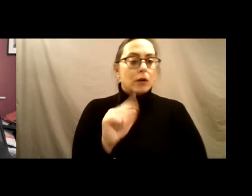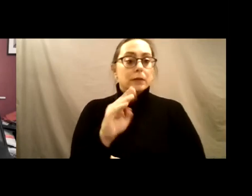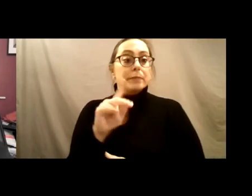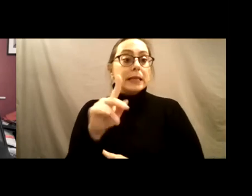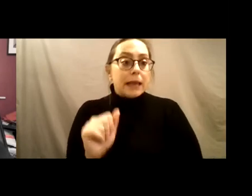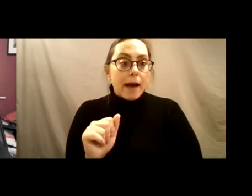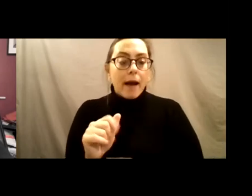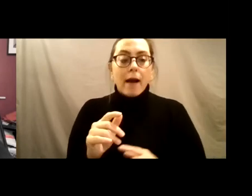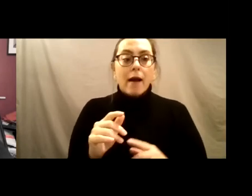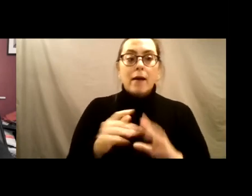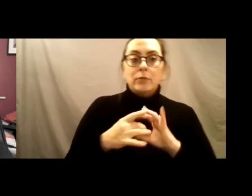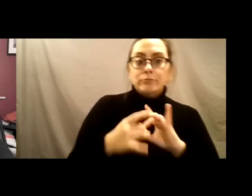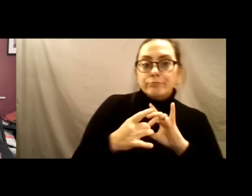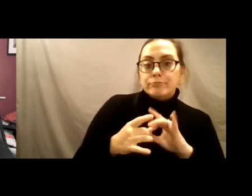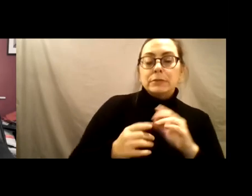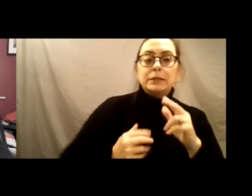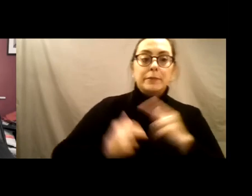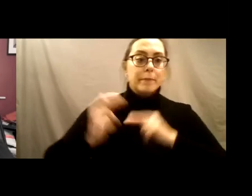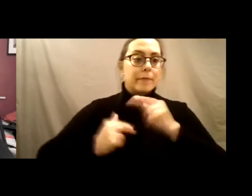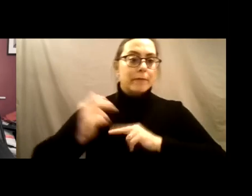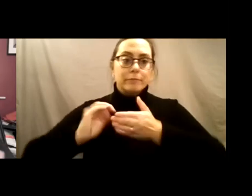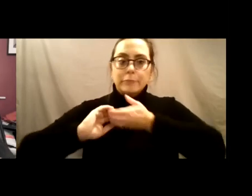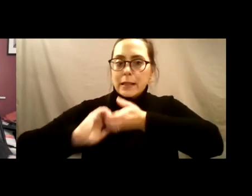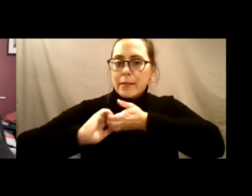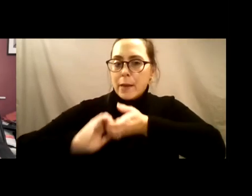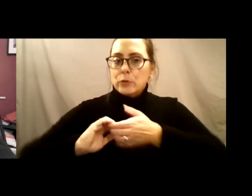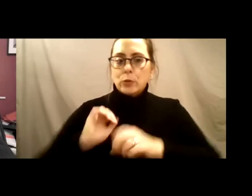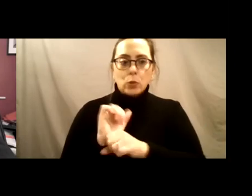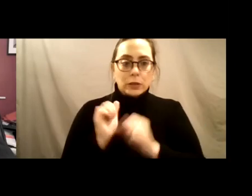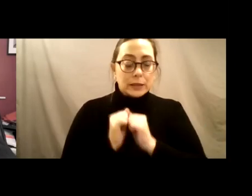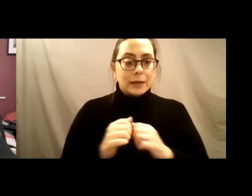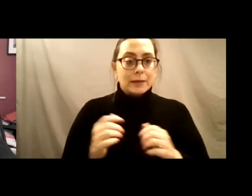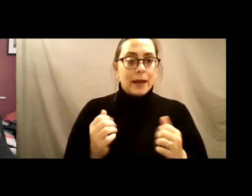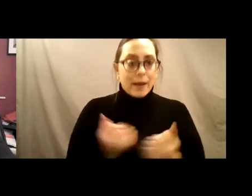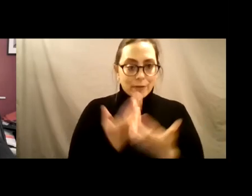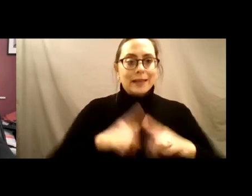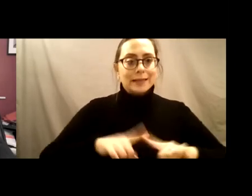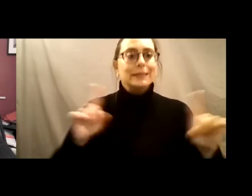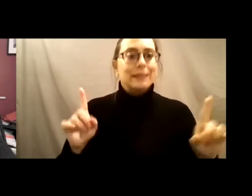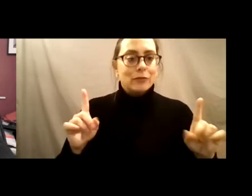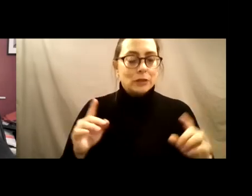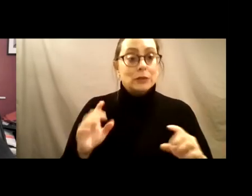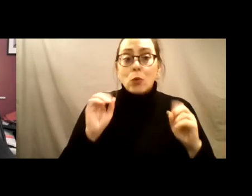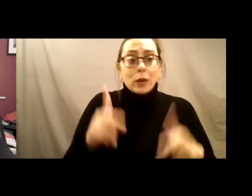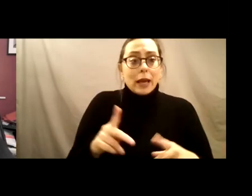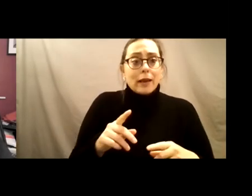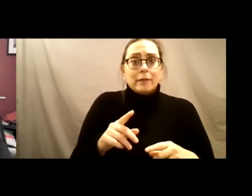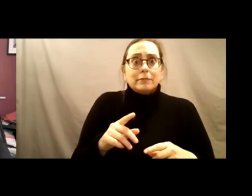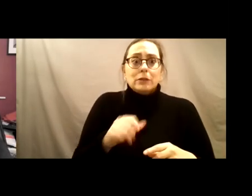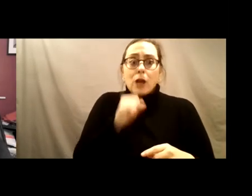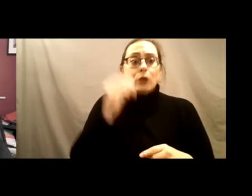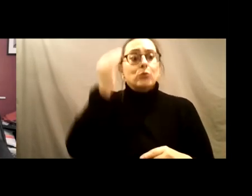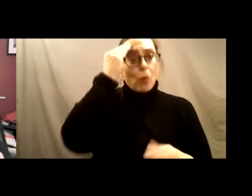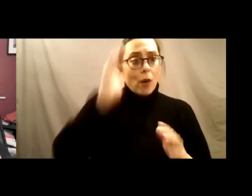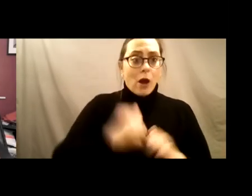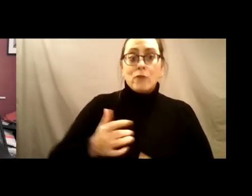each other, building collaborations, everything is different. And it's really okay to not know how that feels, how that settles, to not know